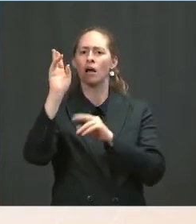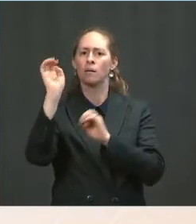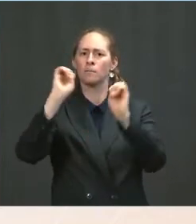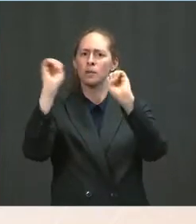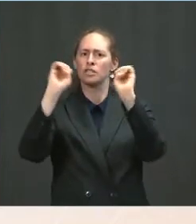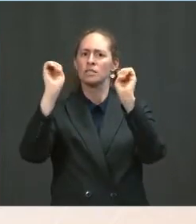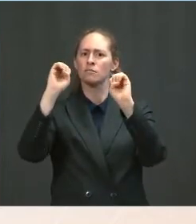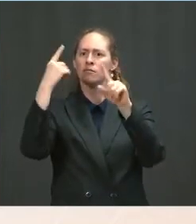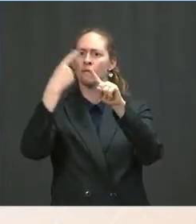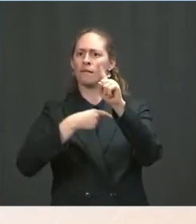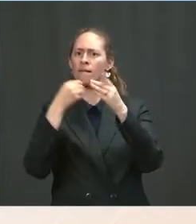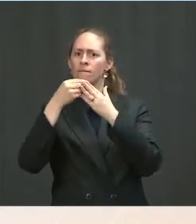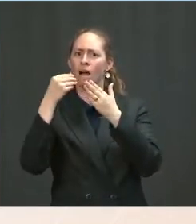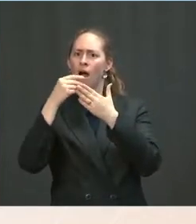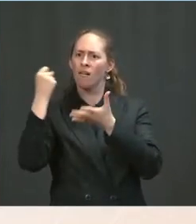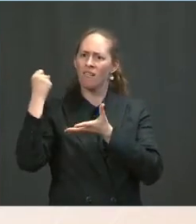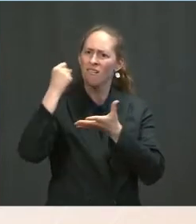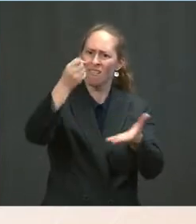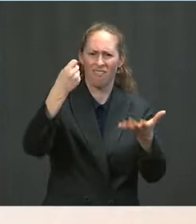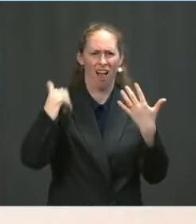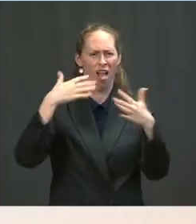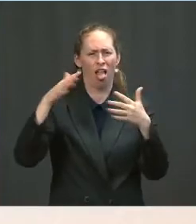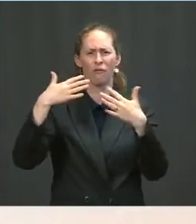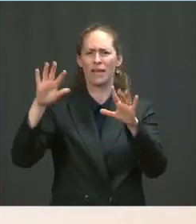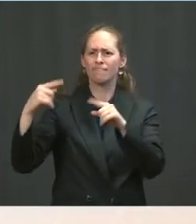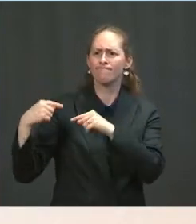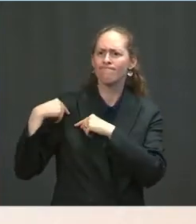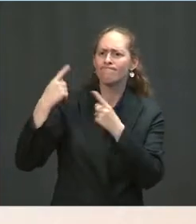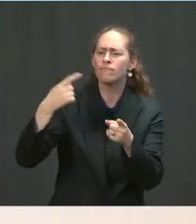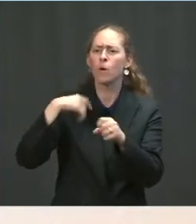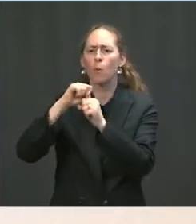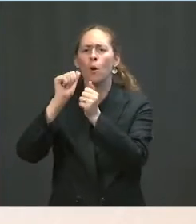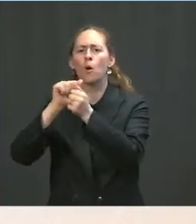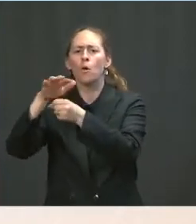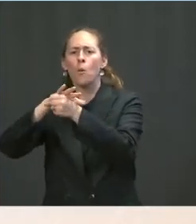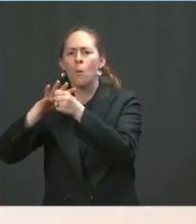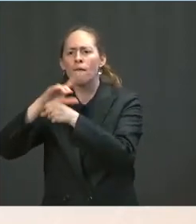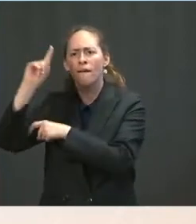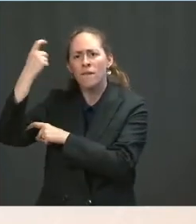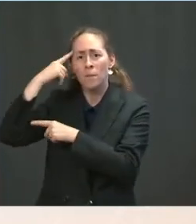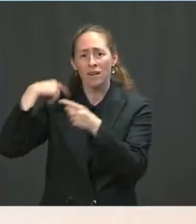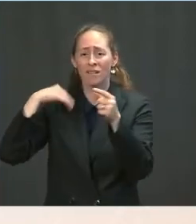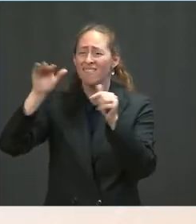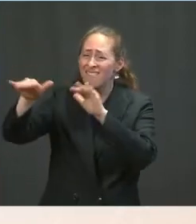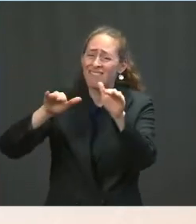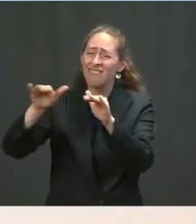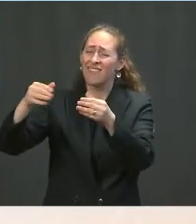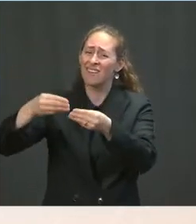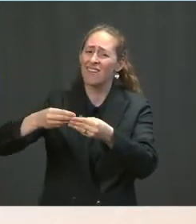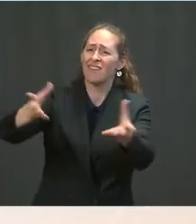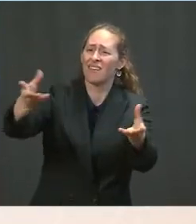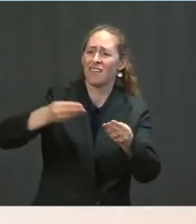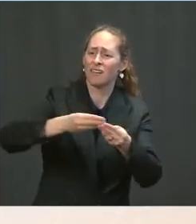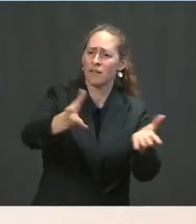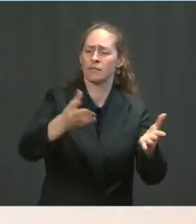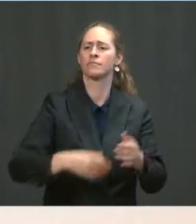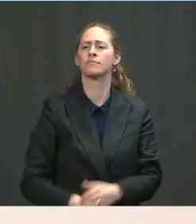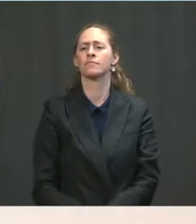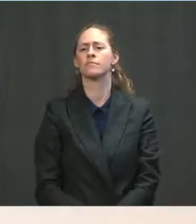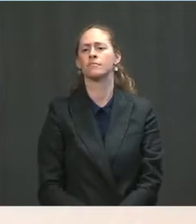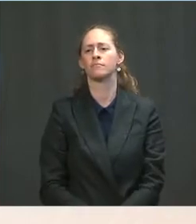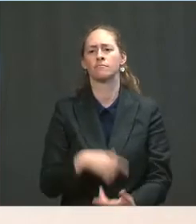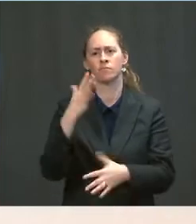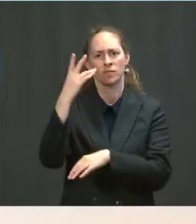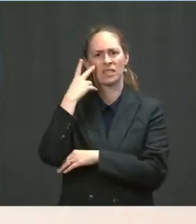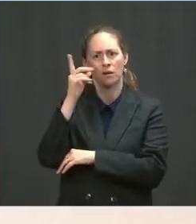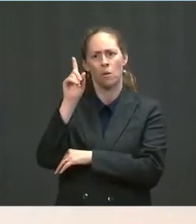sure, working with local governments to get those funds out. Just last month, we saw $1.5 billion in just 1 month